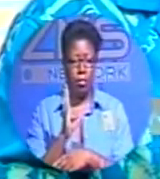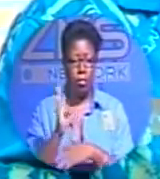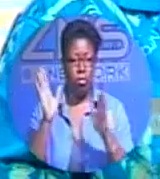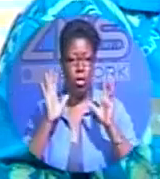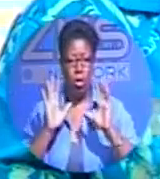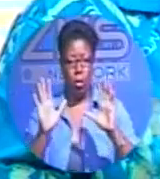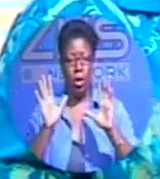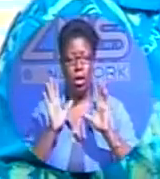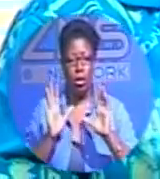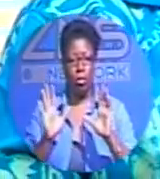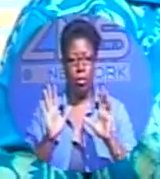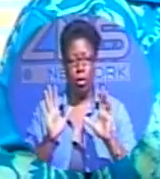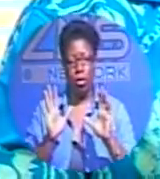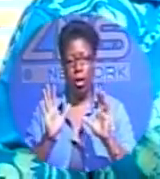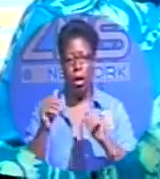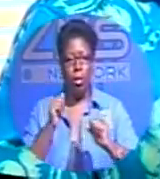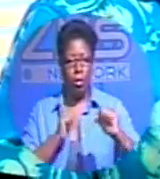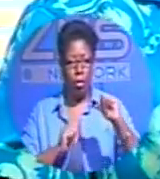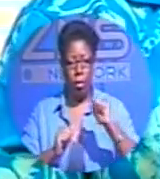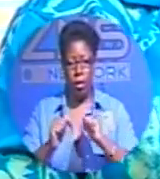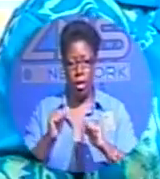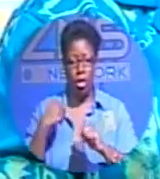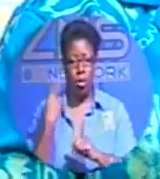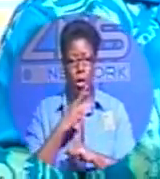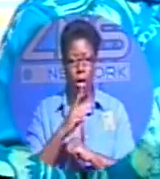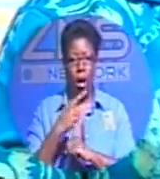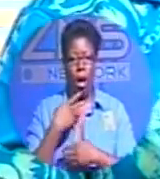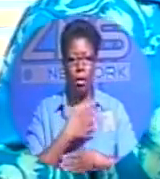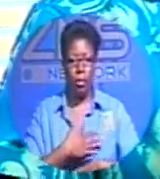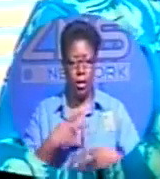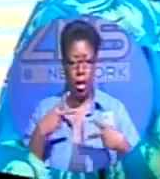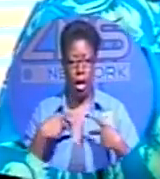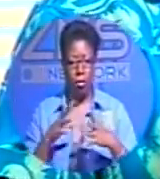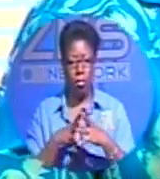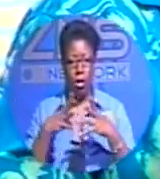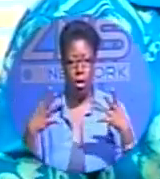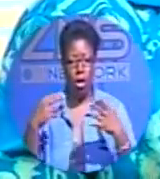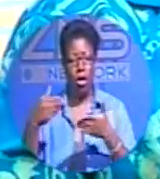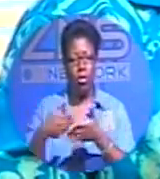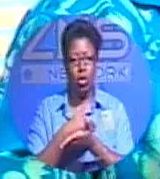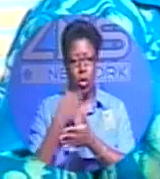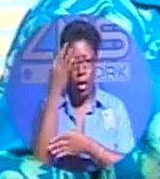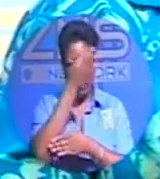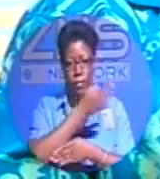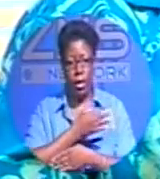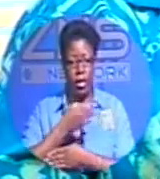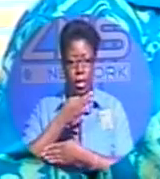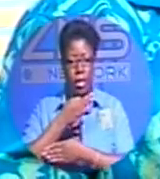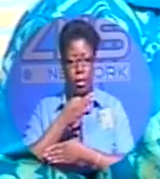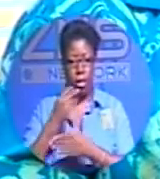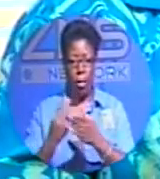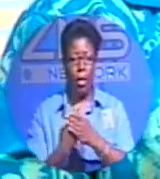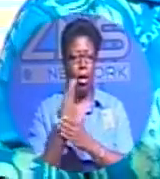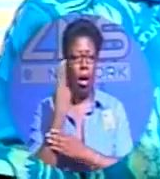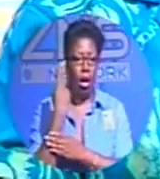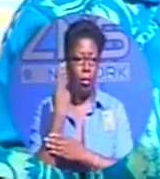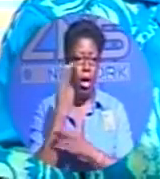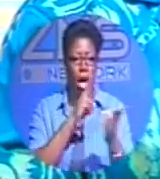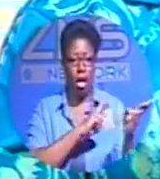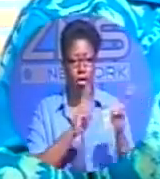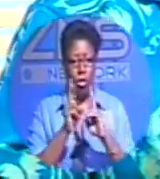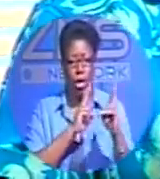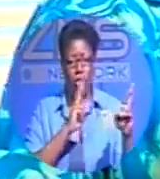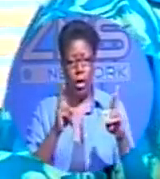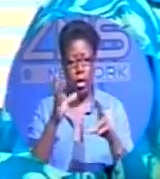spectacular performances. We are very pleased to have quite a number of new faces rising up and ready to take